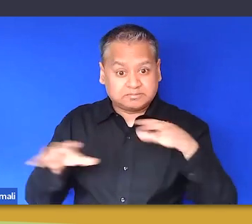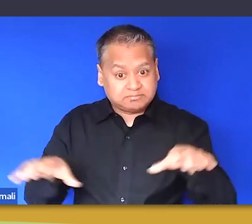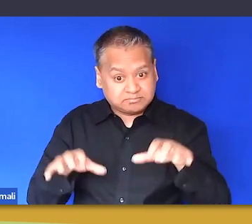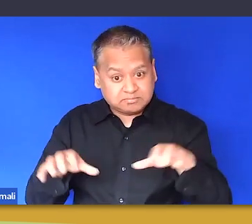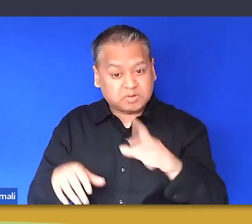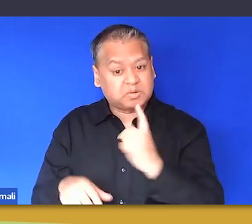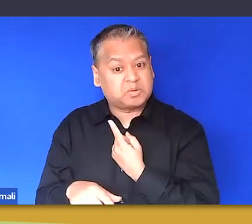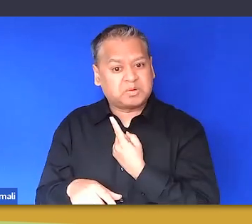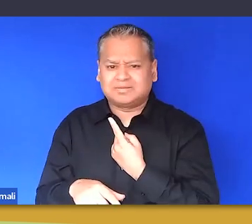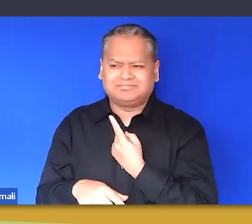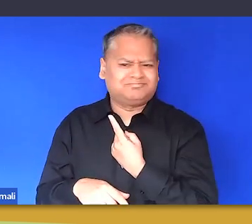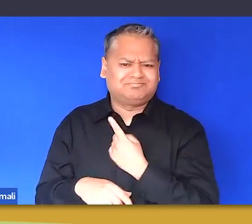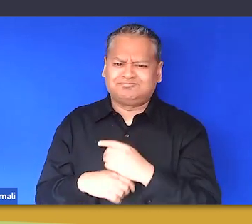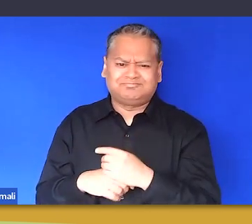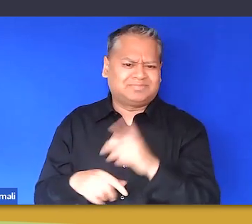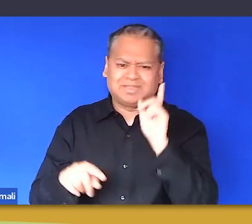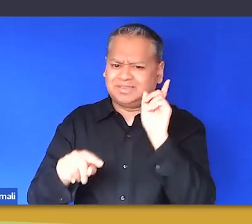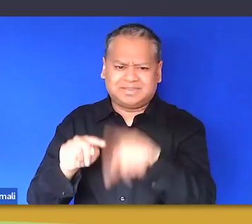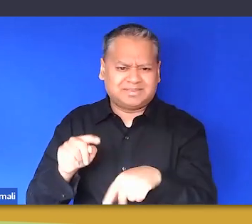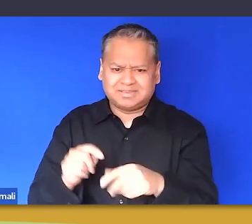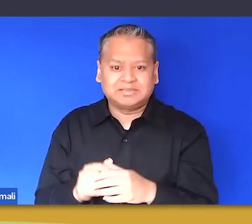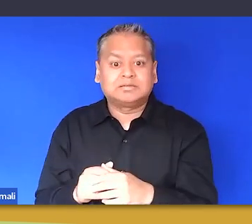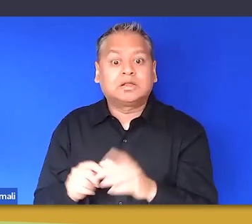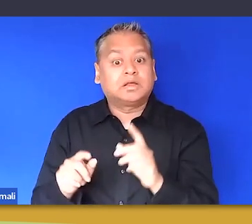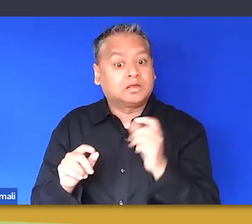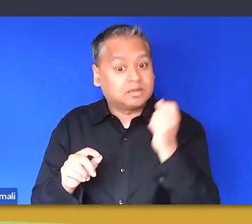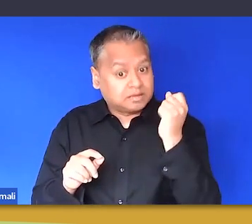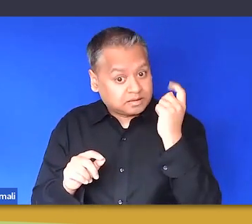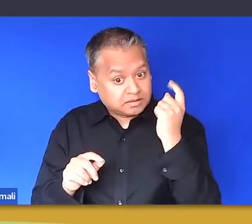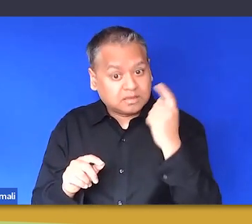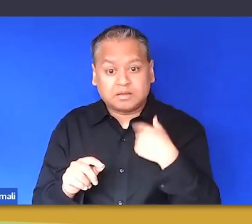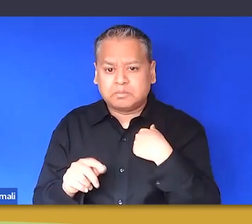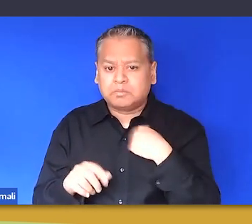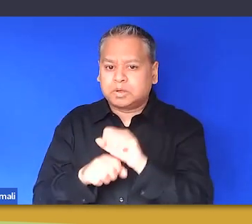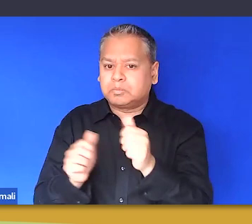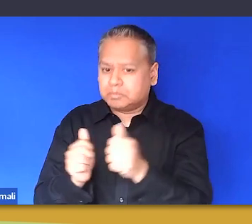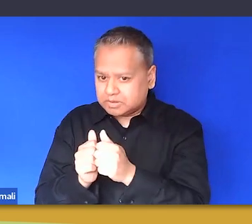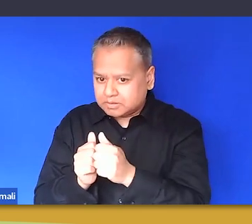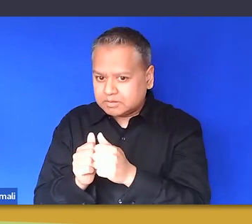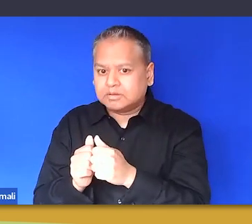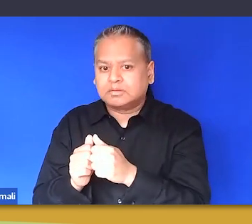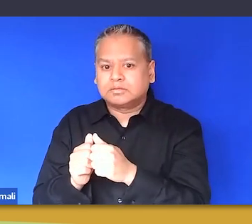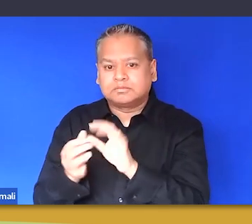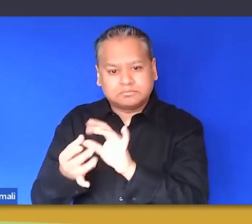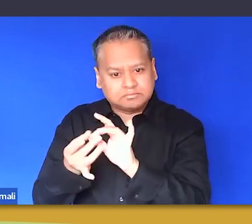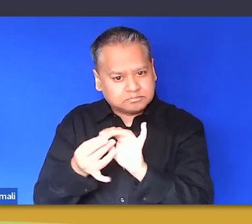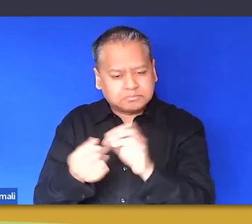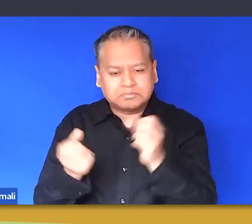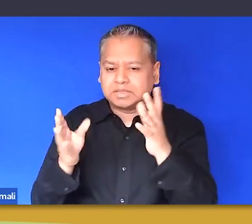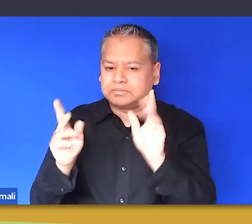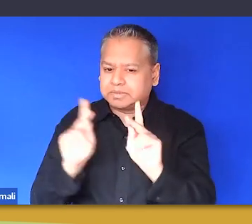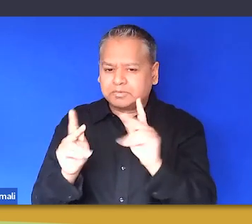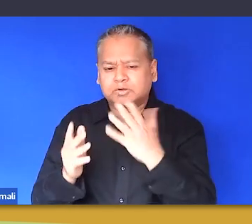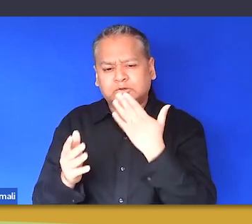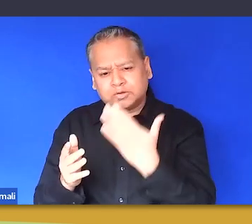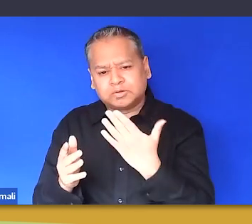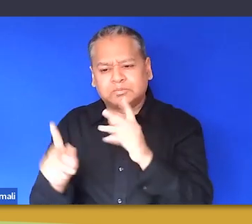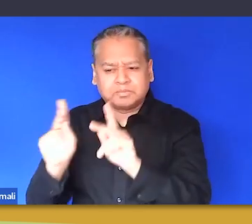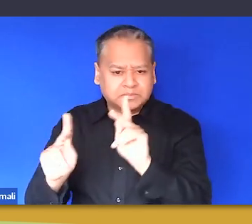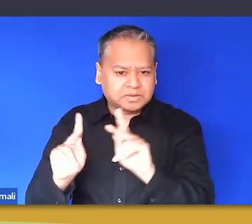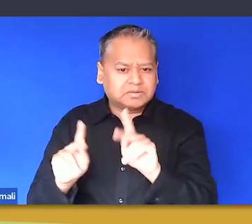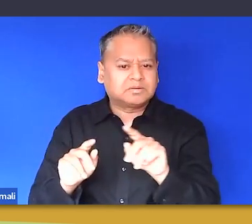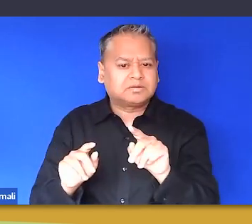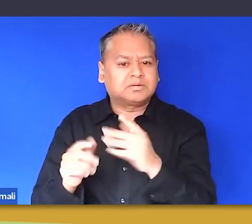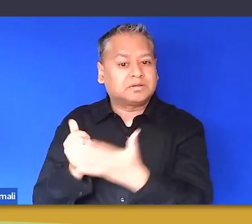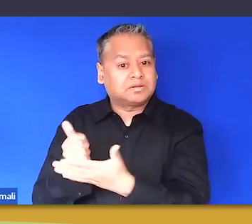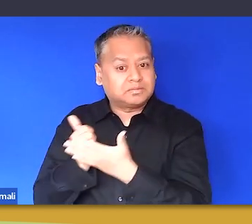can bring language and culture to those who cannot access it. I can bring food to the ones denied entry to most places. And I can ask